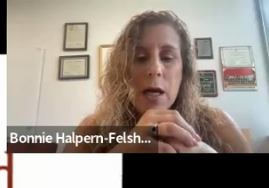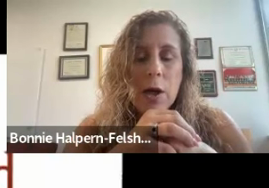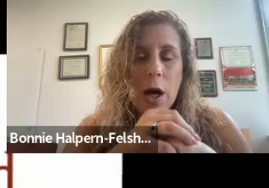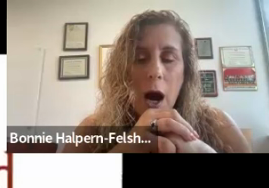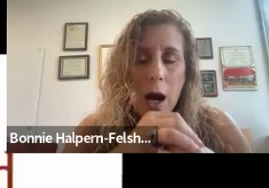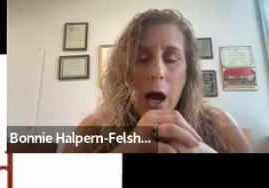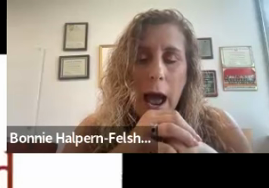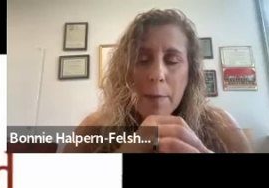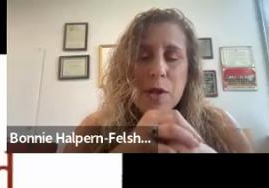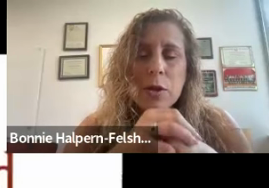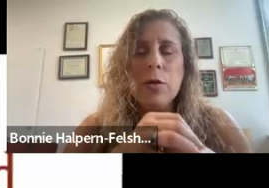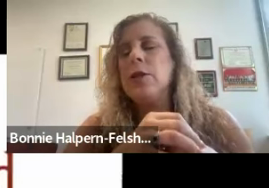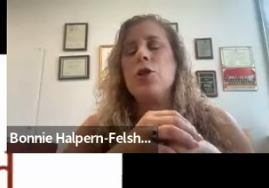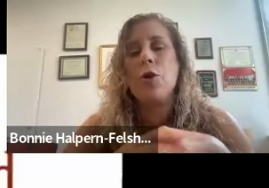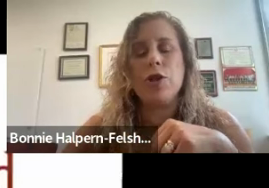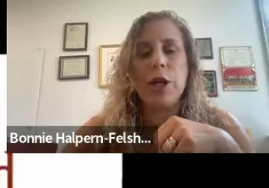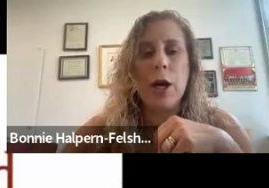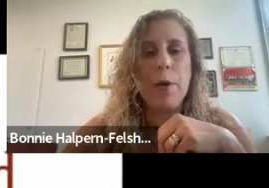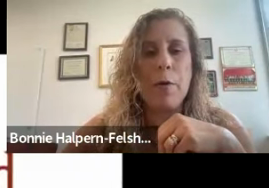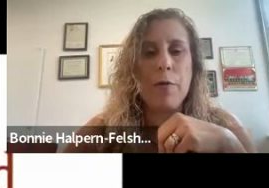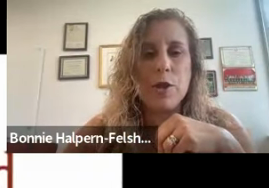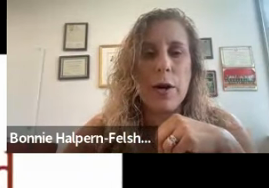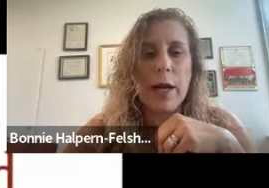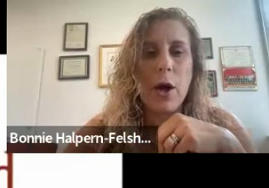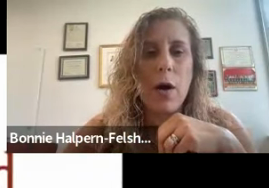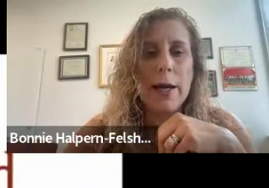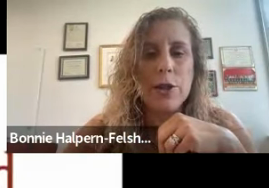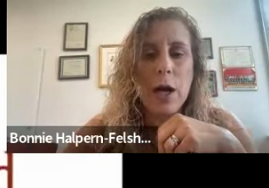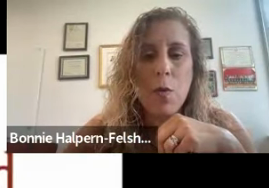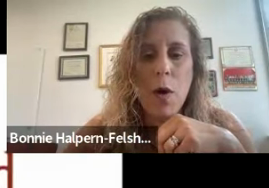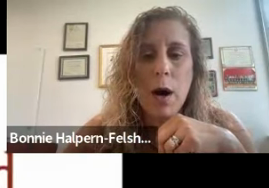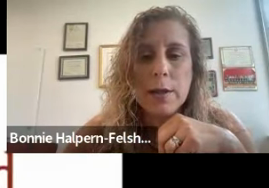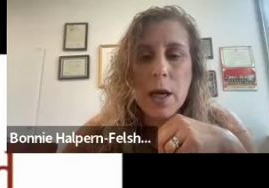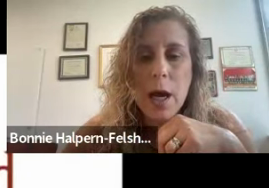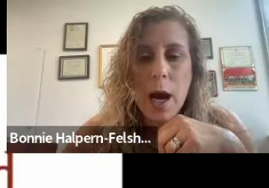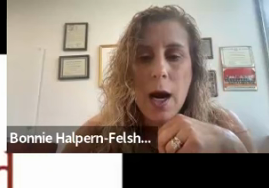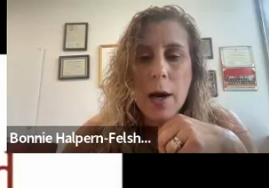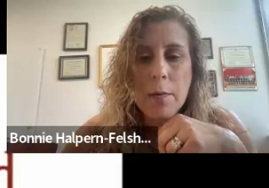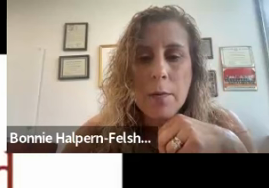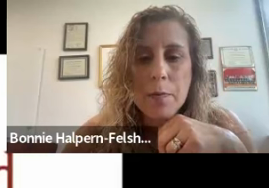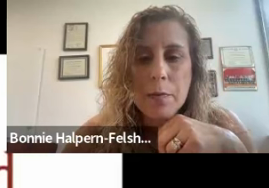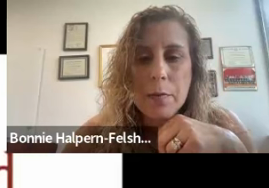as absolutely discouraging young people from starting at all. I do not want